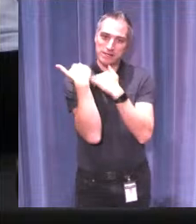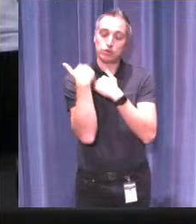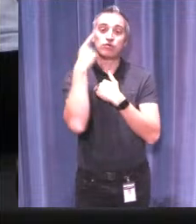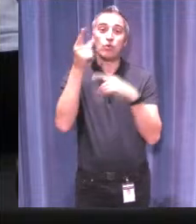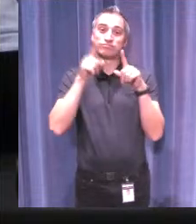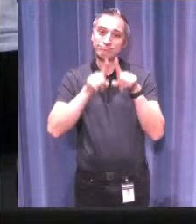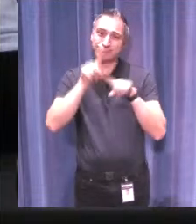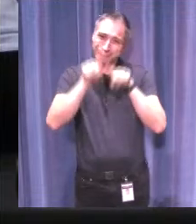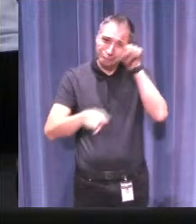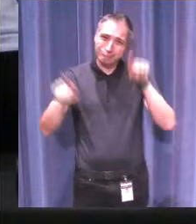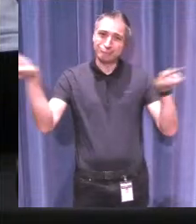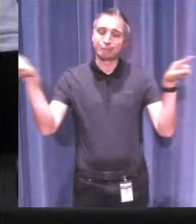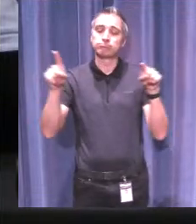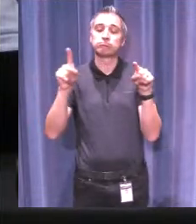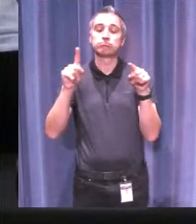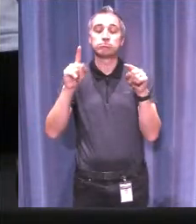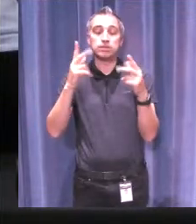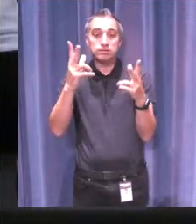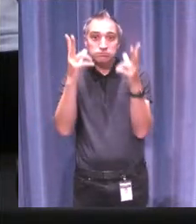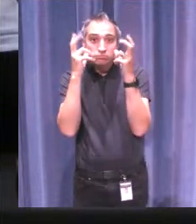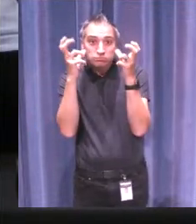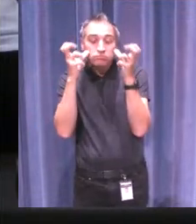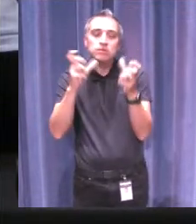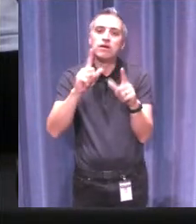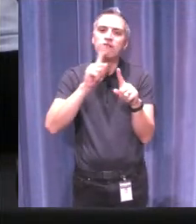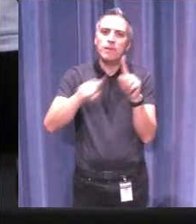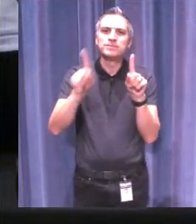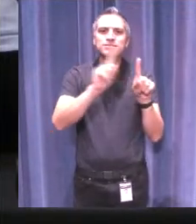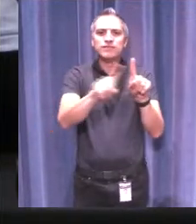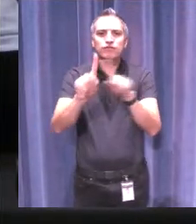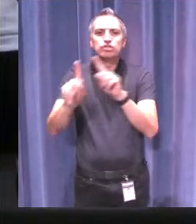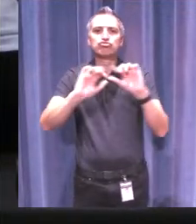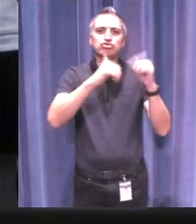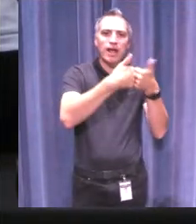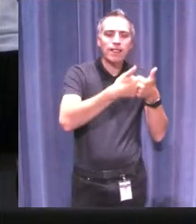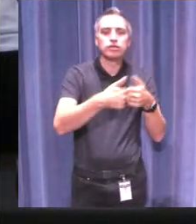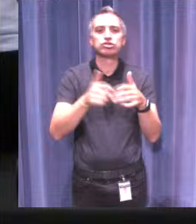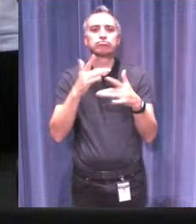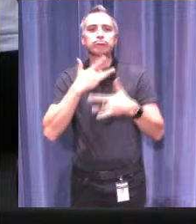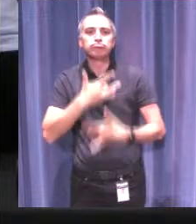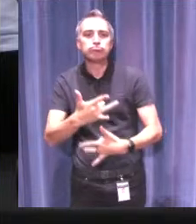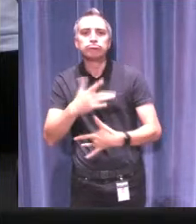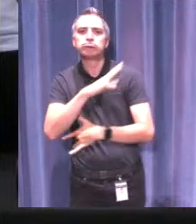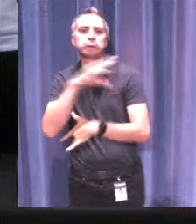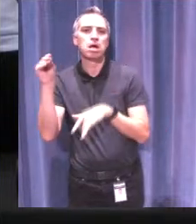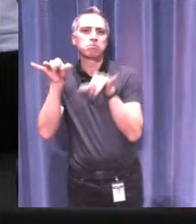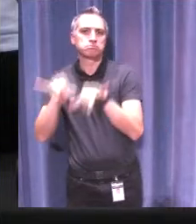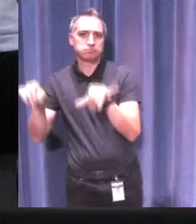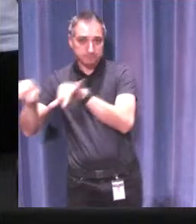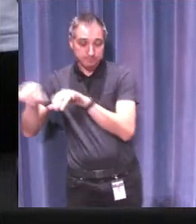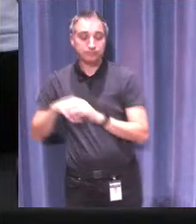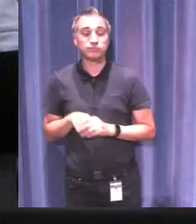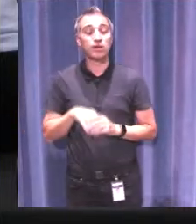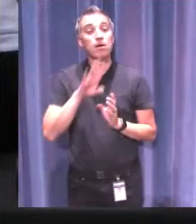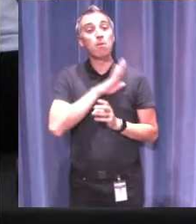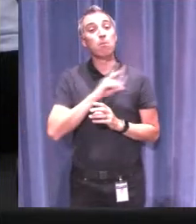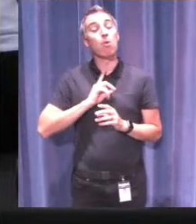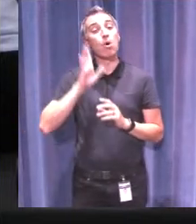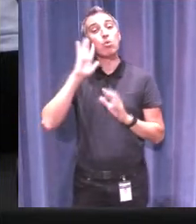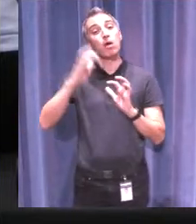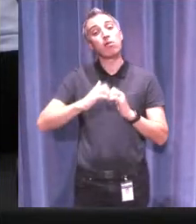community stakeholders on community issues, challenges, and trends. In addition, the board will structure its own meetings